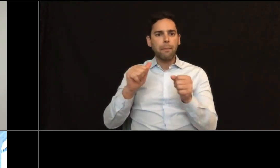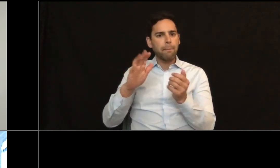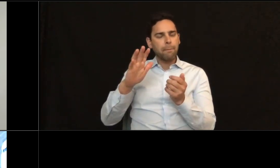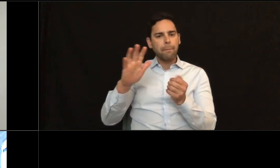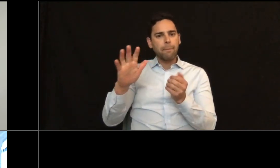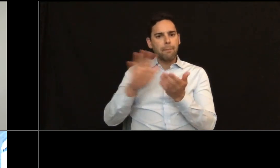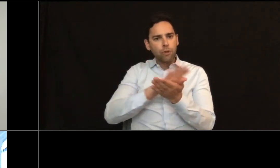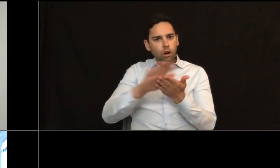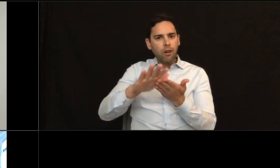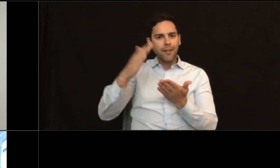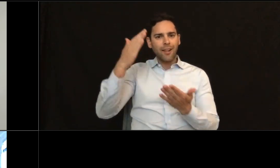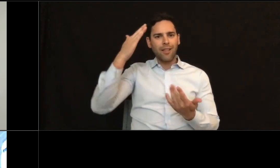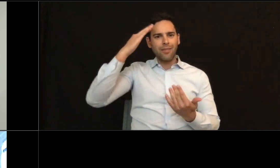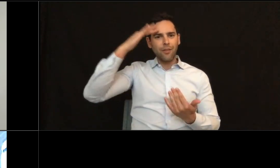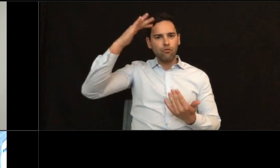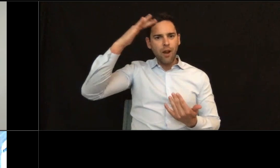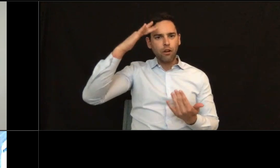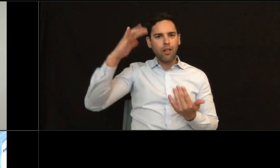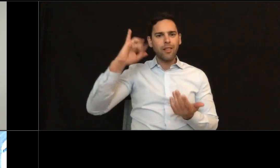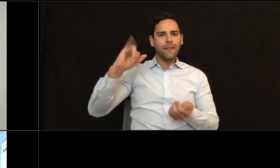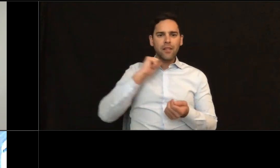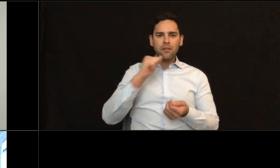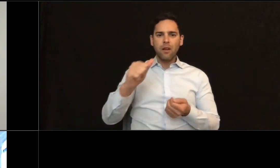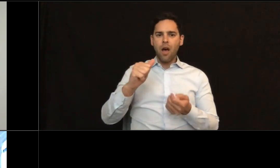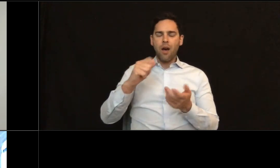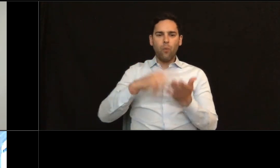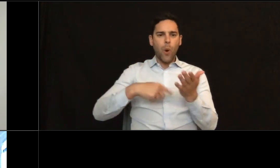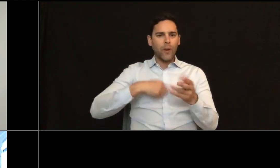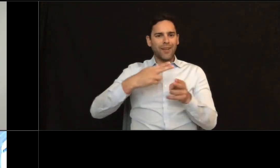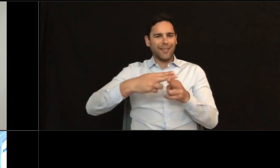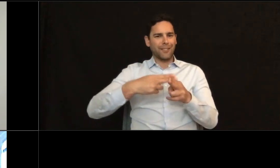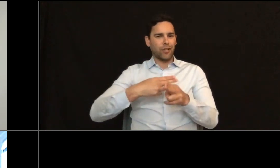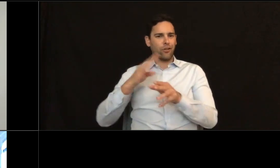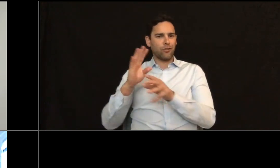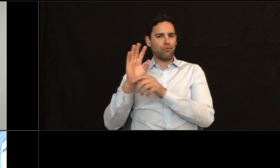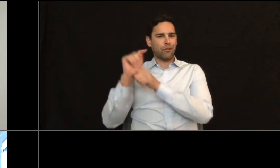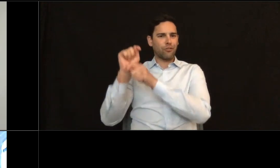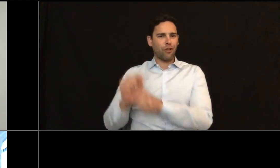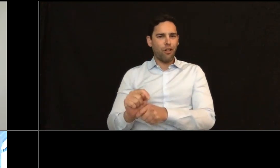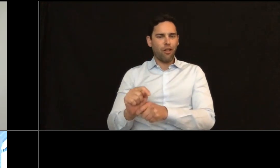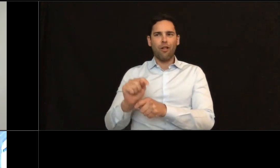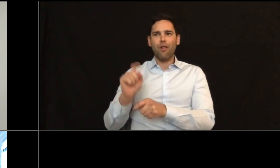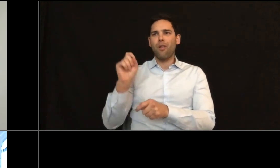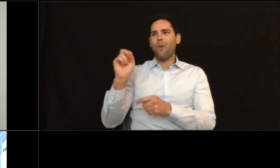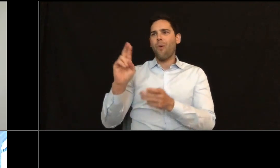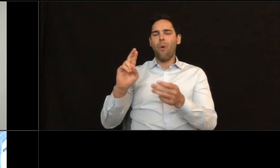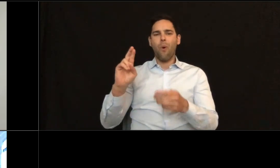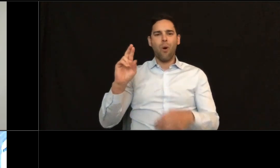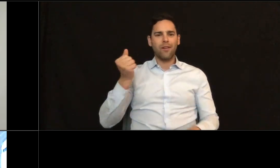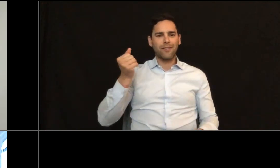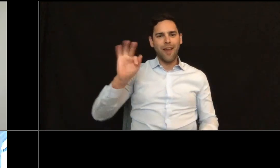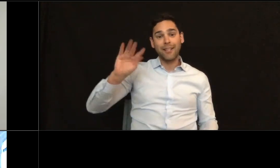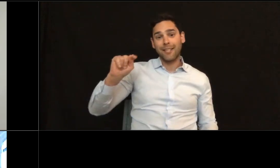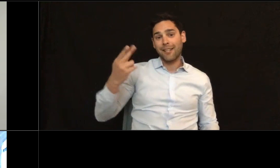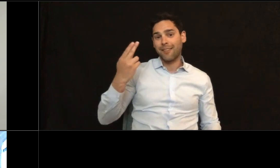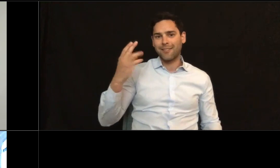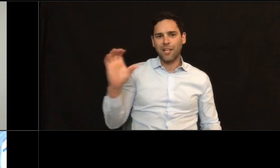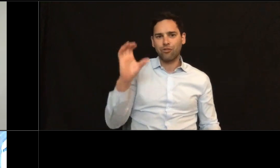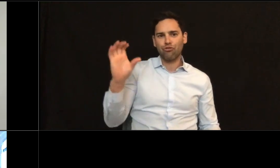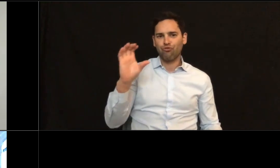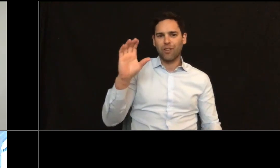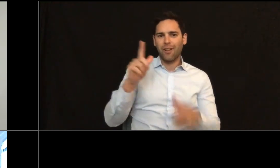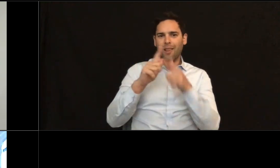it's not what we would consider traditional or you know, more 19th century linguistics, right? Then it's